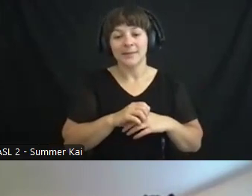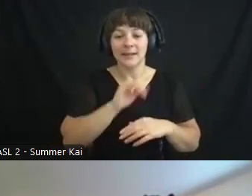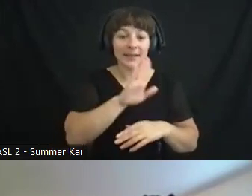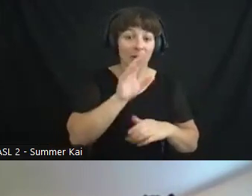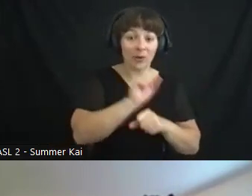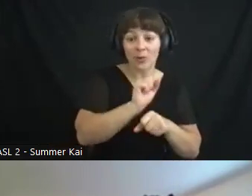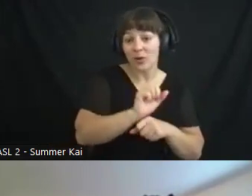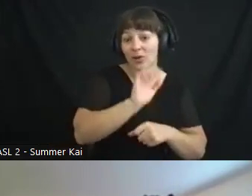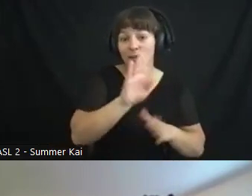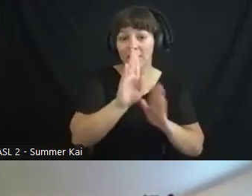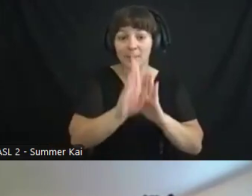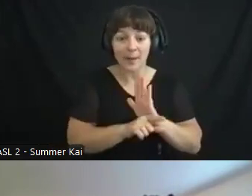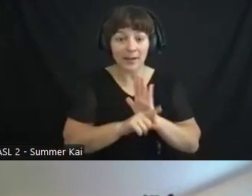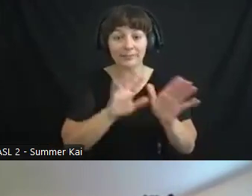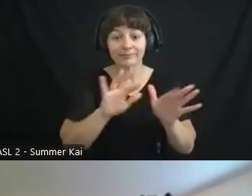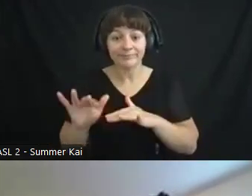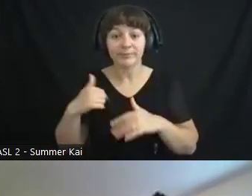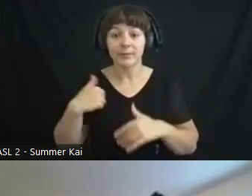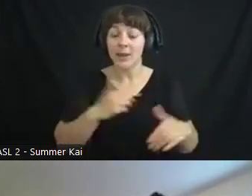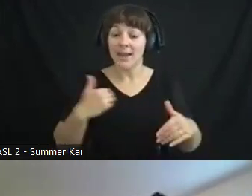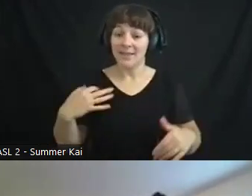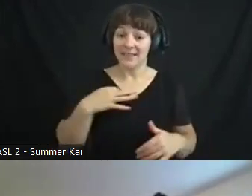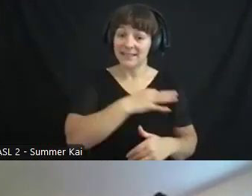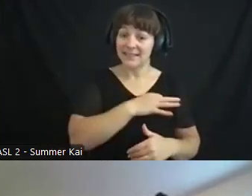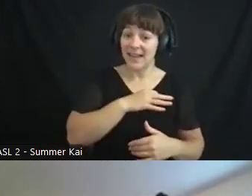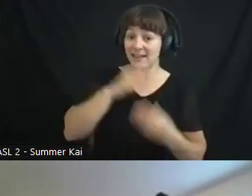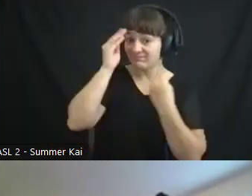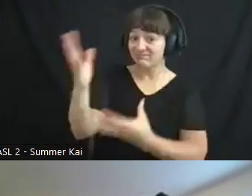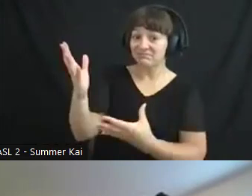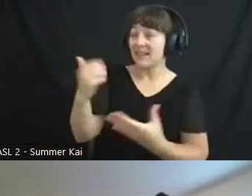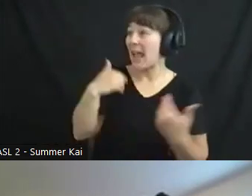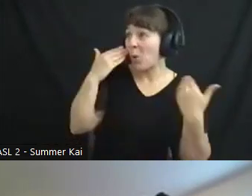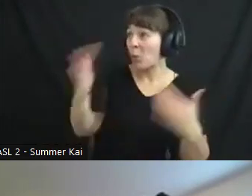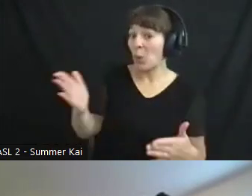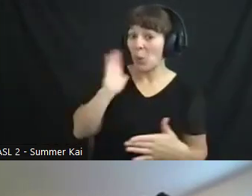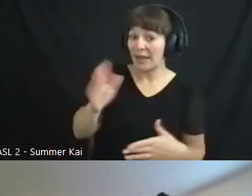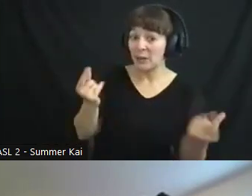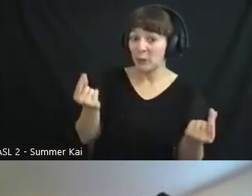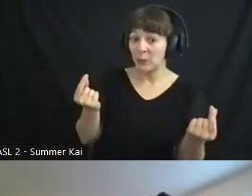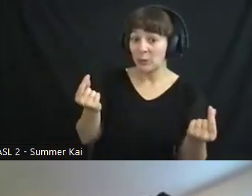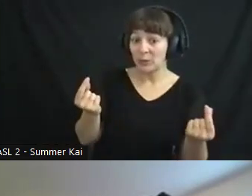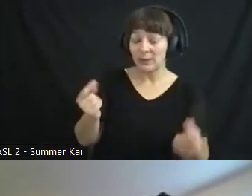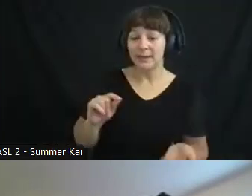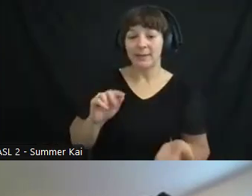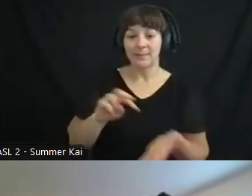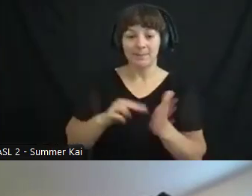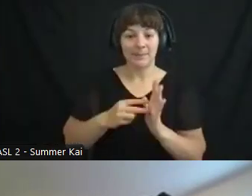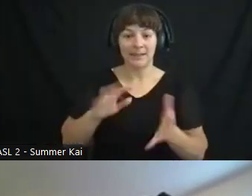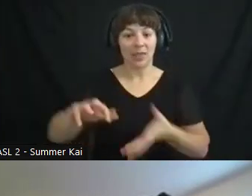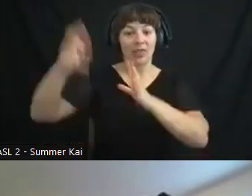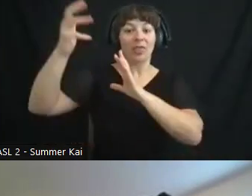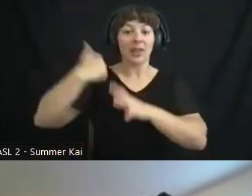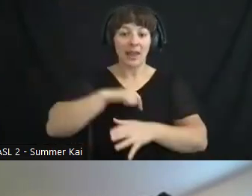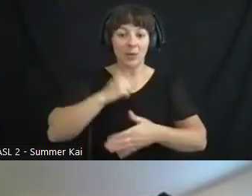So we have staff that have expressed to us they don't know what they're going to do. And so that disrupts what we're doing